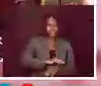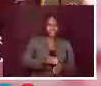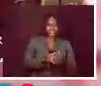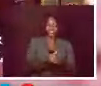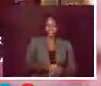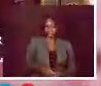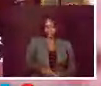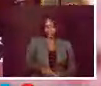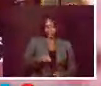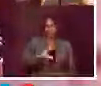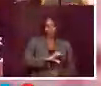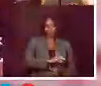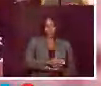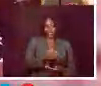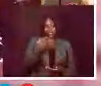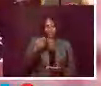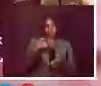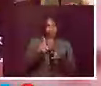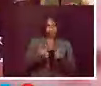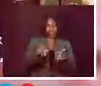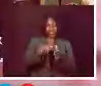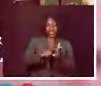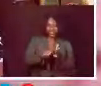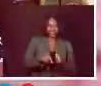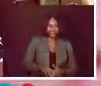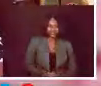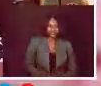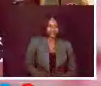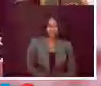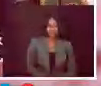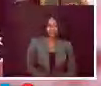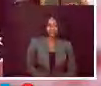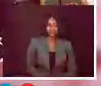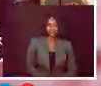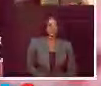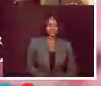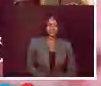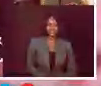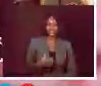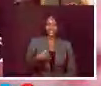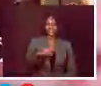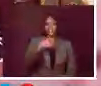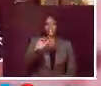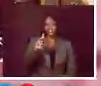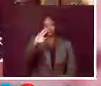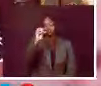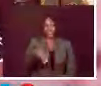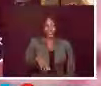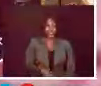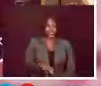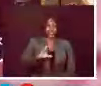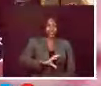public accounts, we chair the committee on public accounts. We have 32% on the committee.